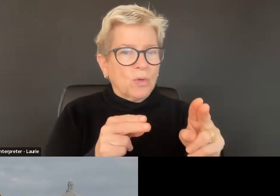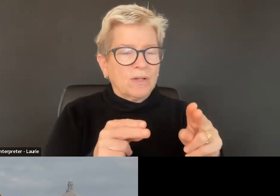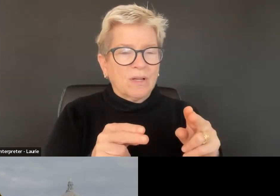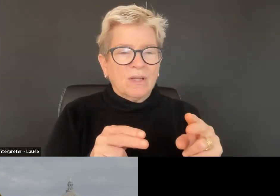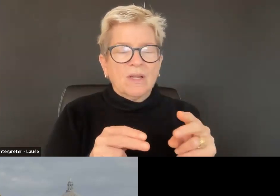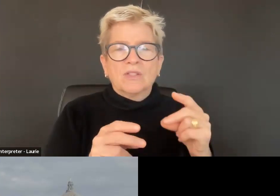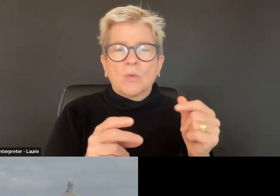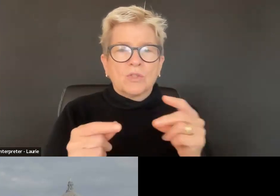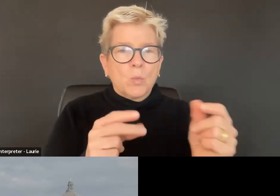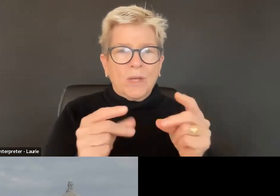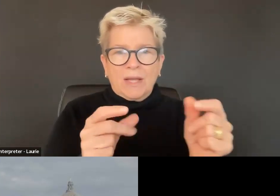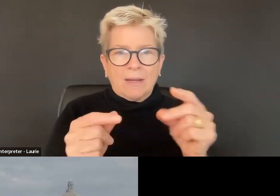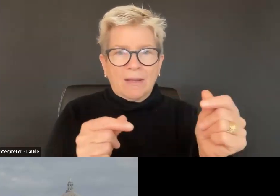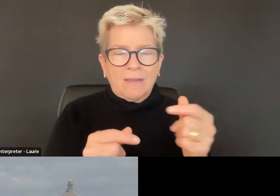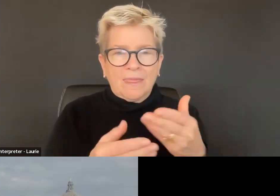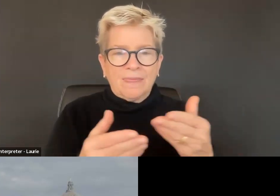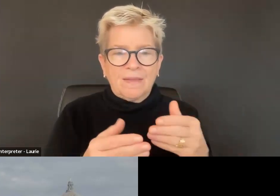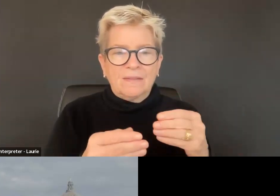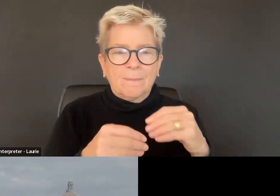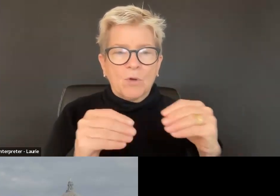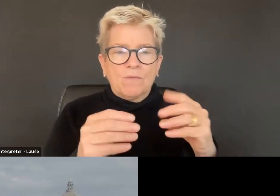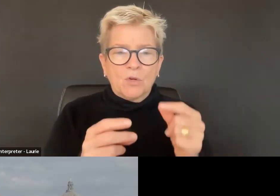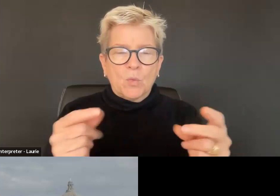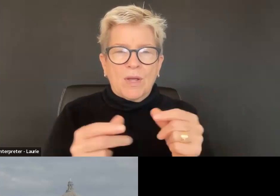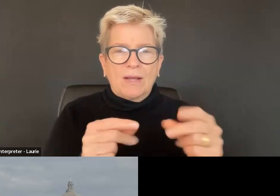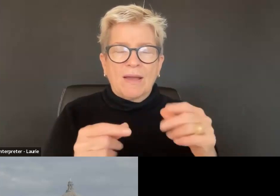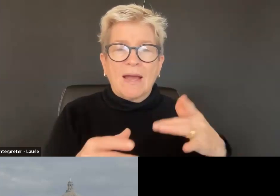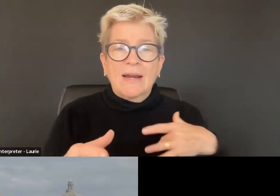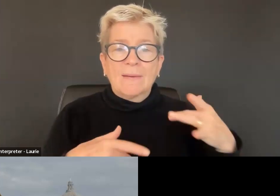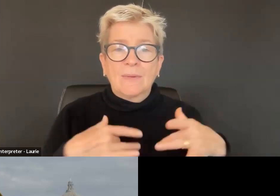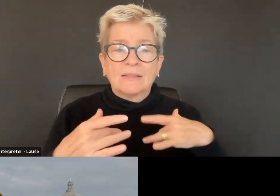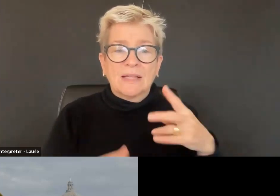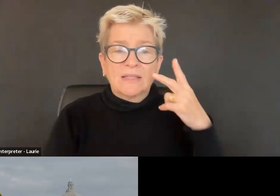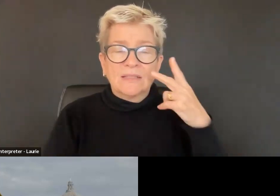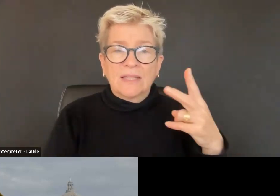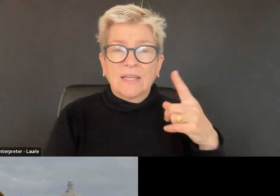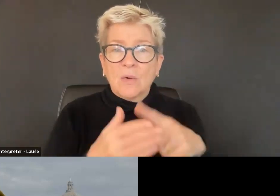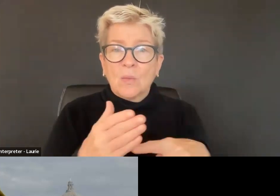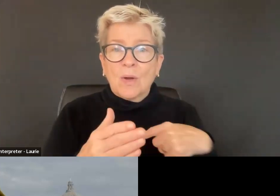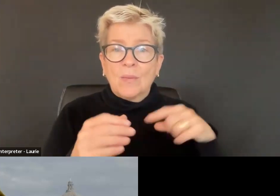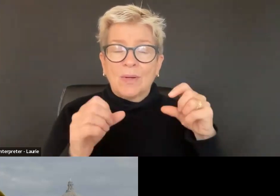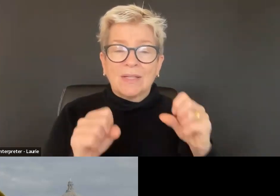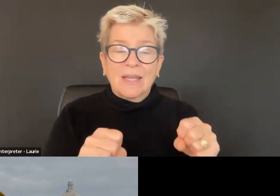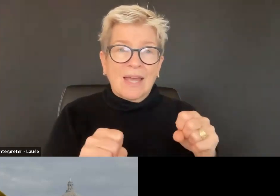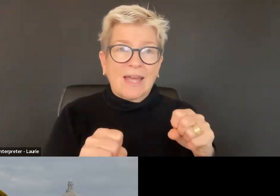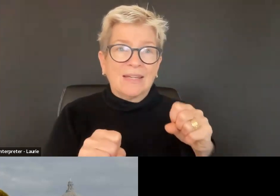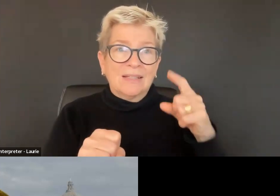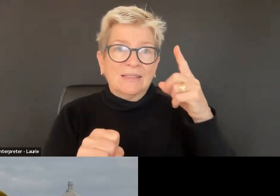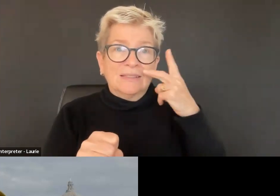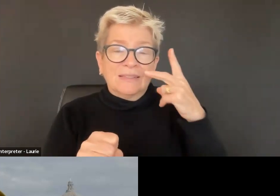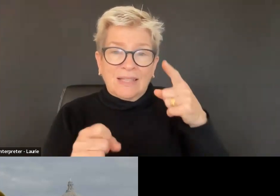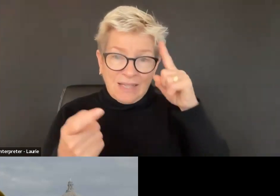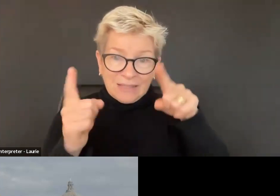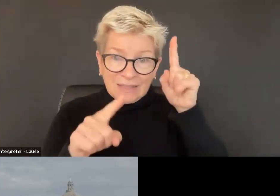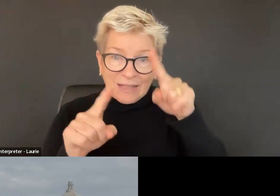very, very quickly. So I am excited to see what all we can get consensus on, how it gets